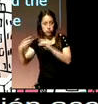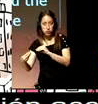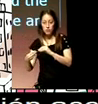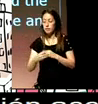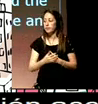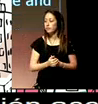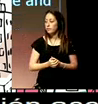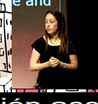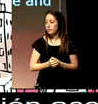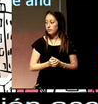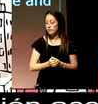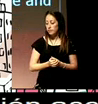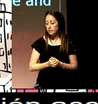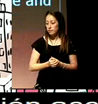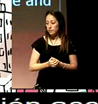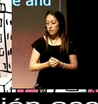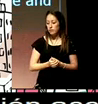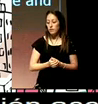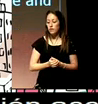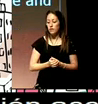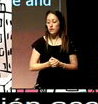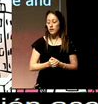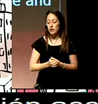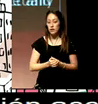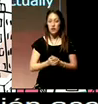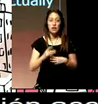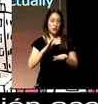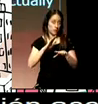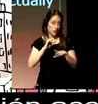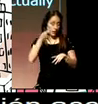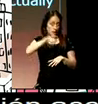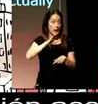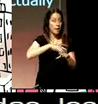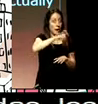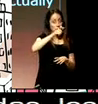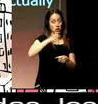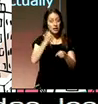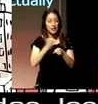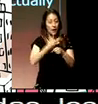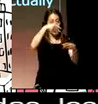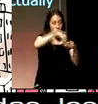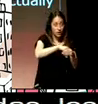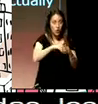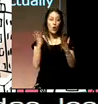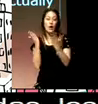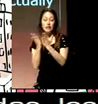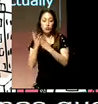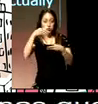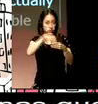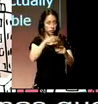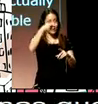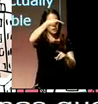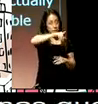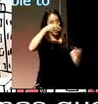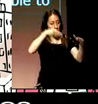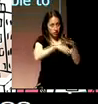were actually working or studying in the buildings. Is it possible to move the slides quickly so that you can see some